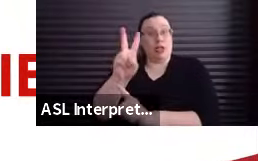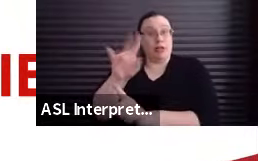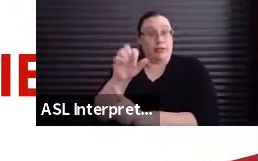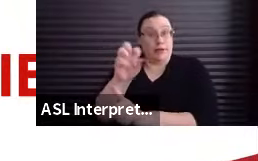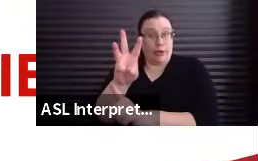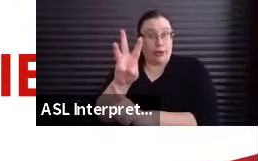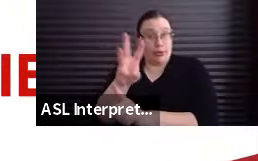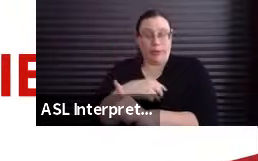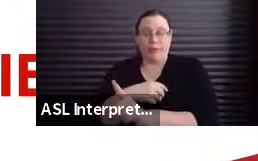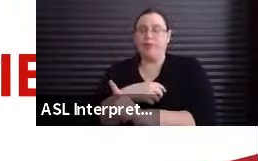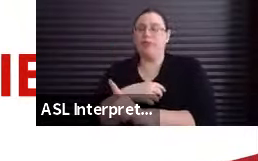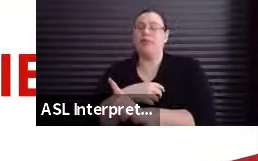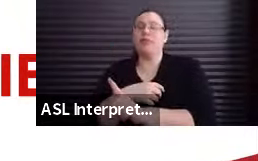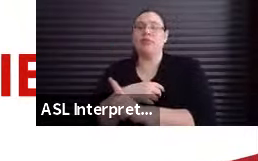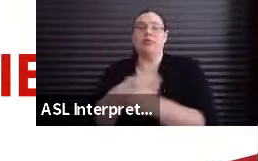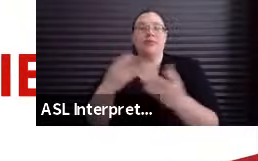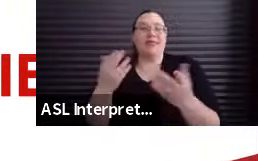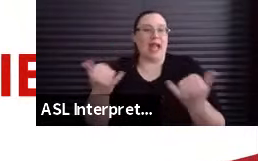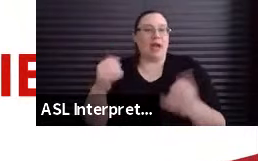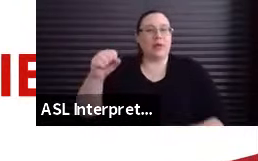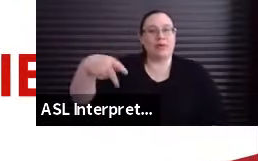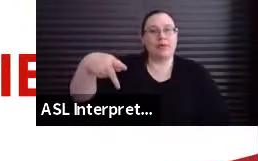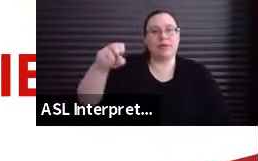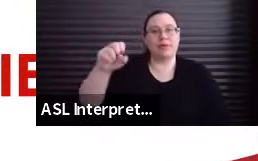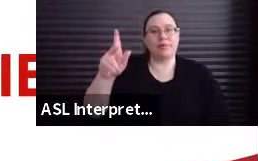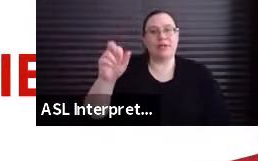this Zoom session, we are in speaker view.